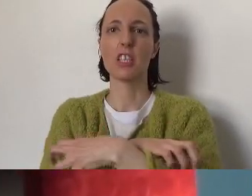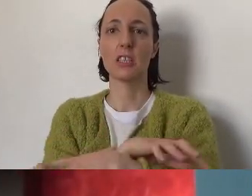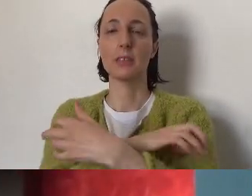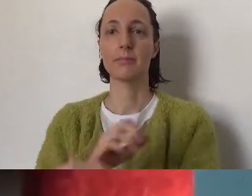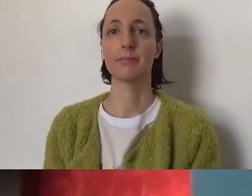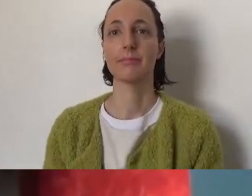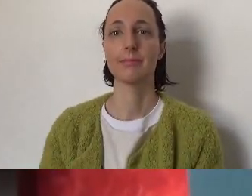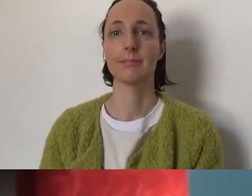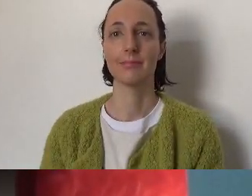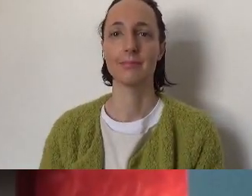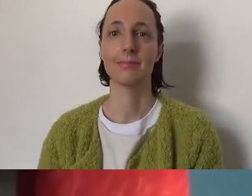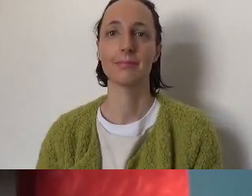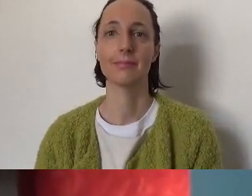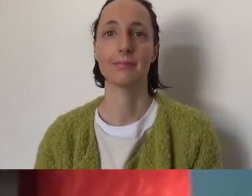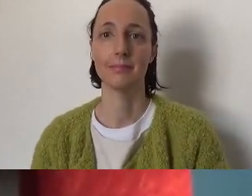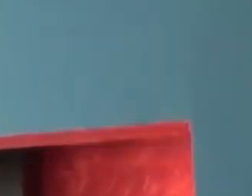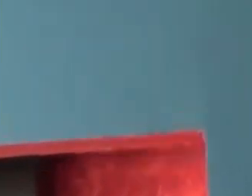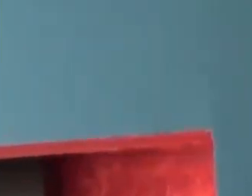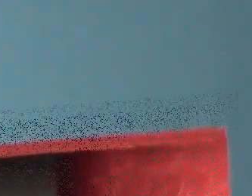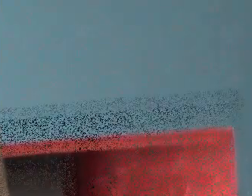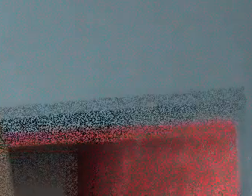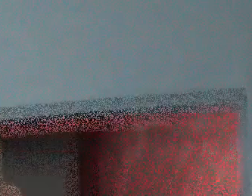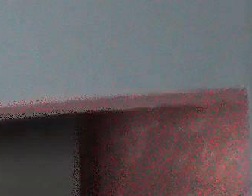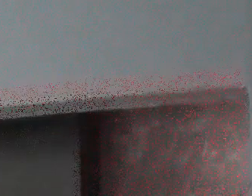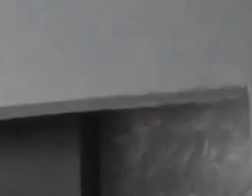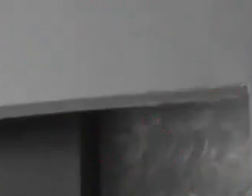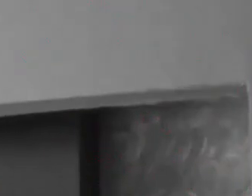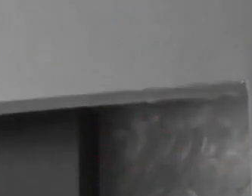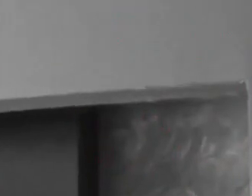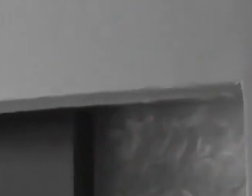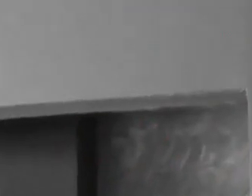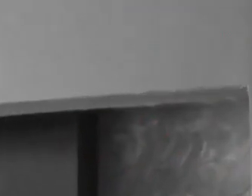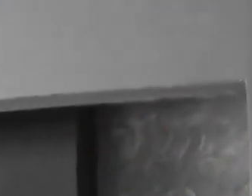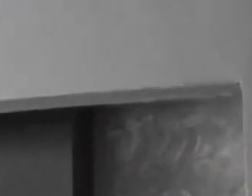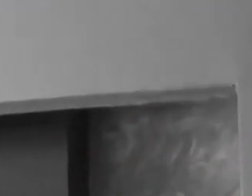I prefer to not put any type of nuts. Okay? Thank you.